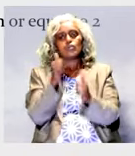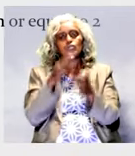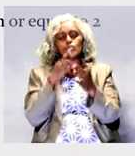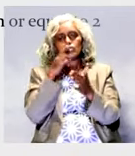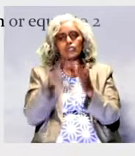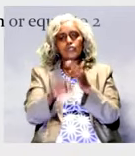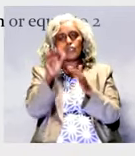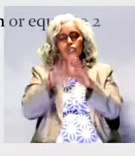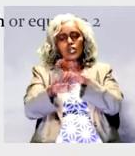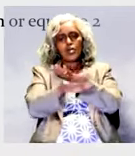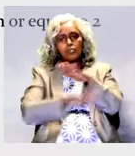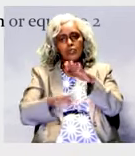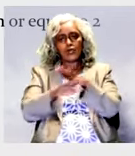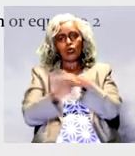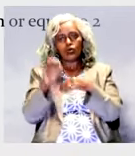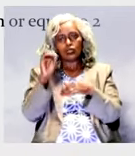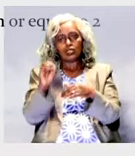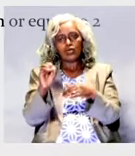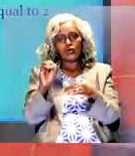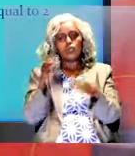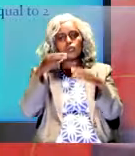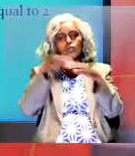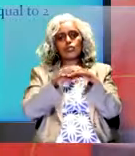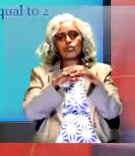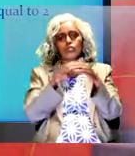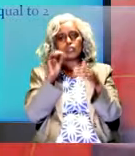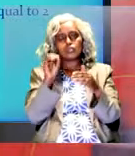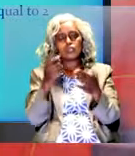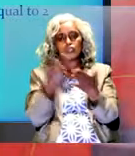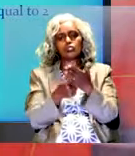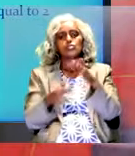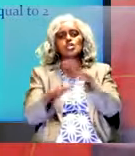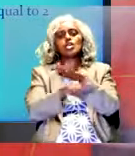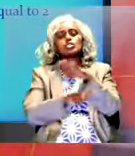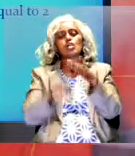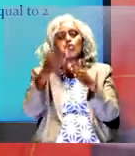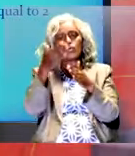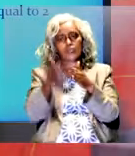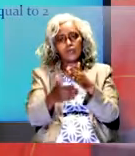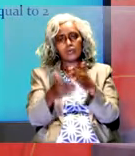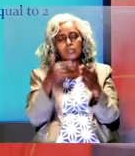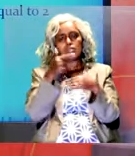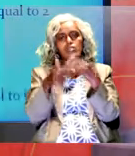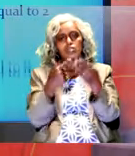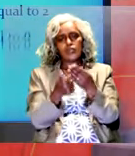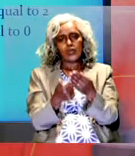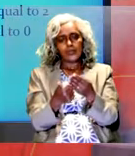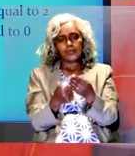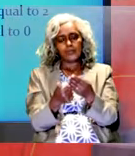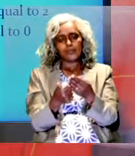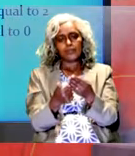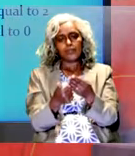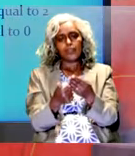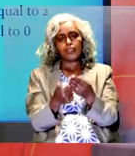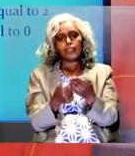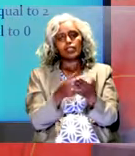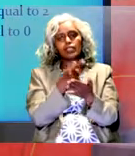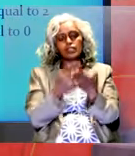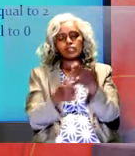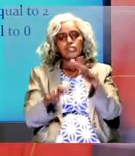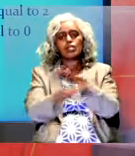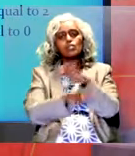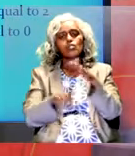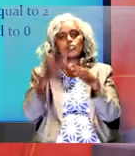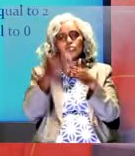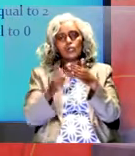below 0, including 0, these are the lower bounds. Therefore, its lower